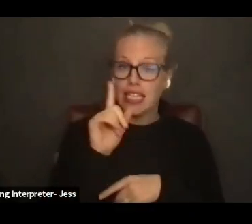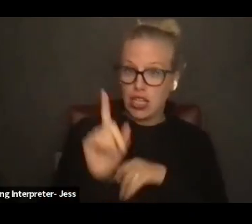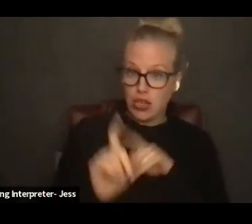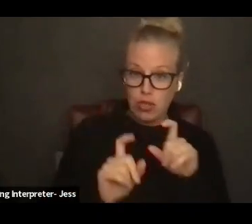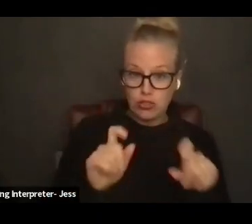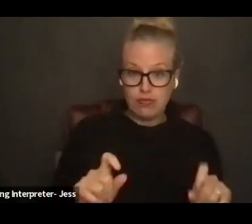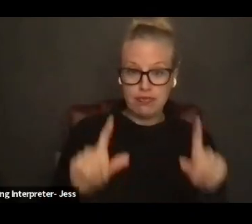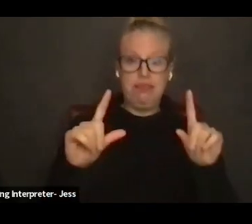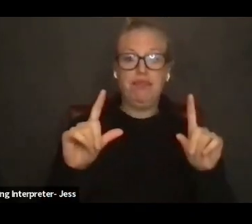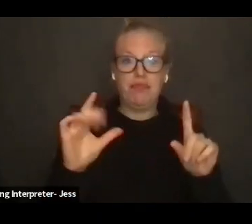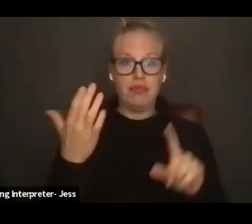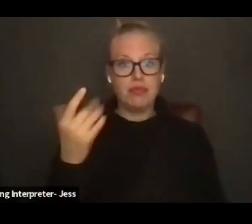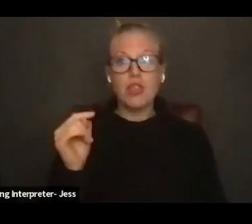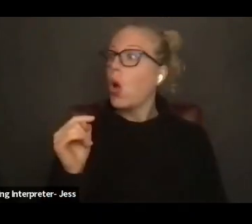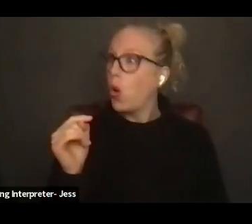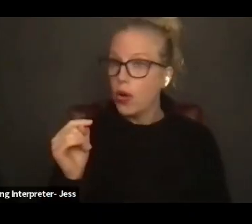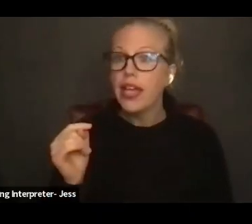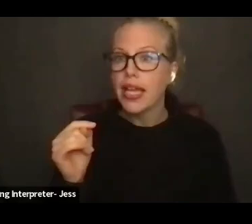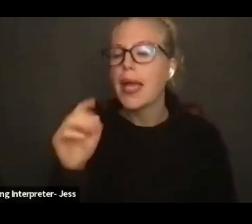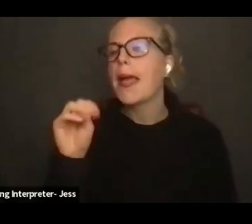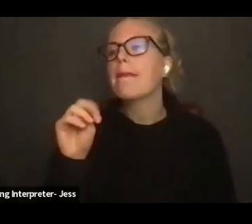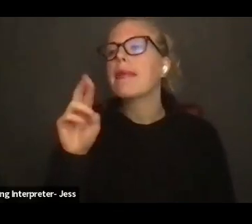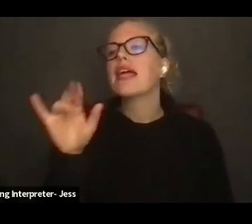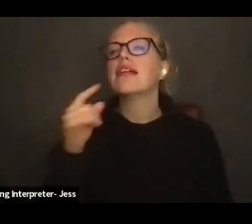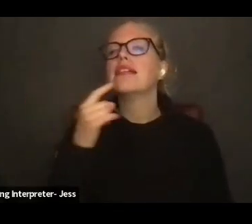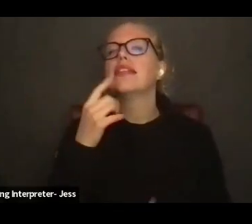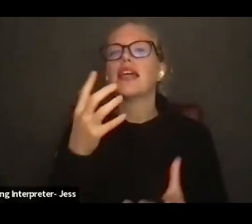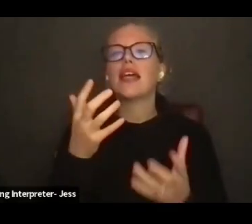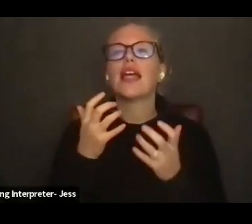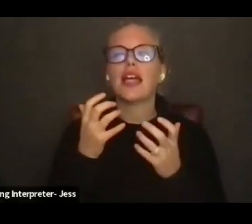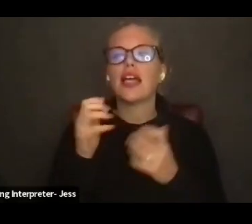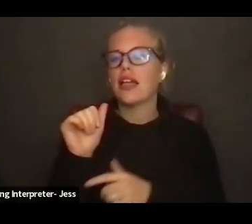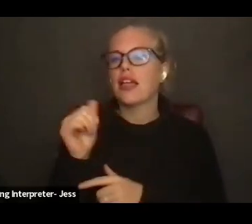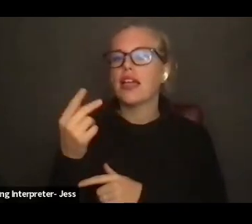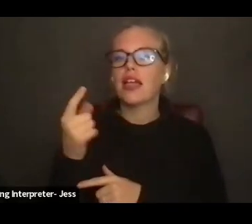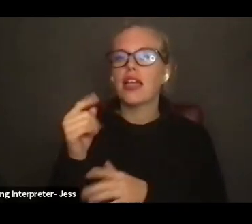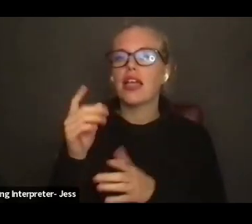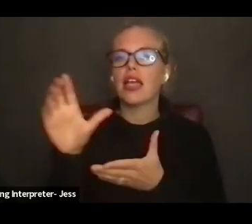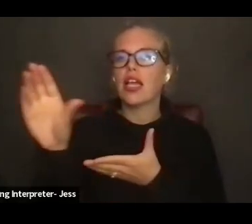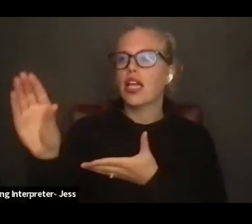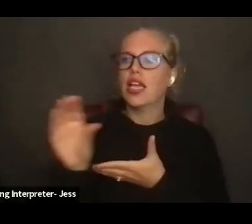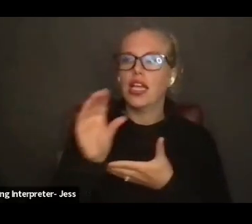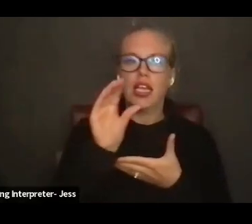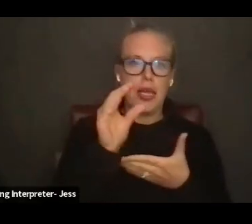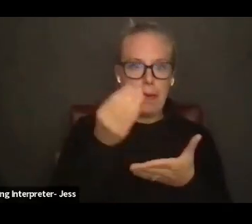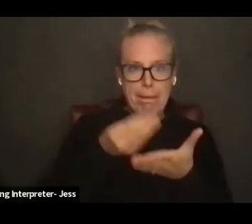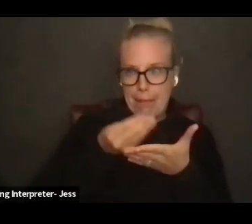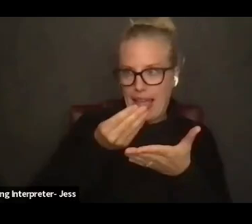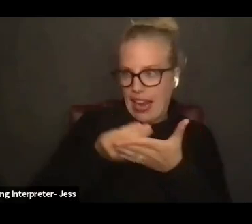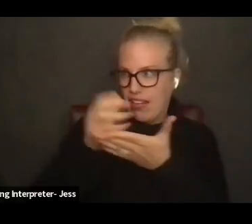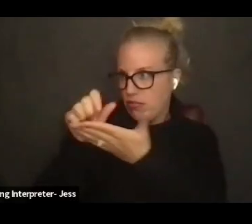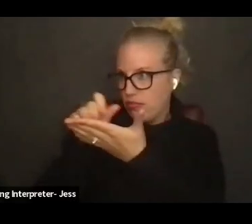question. Yeah. Mary asked, I would like agent to take money out of an account.